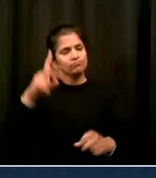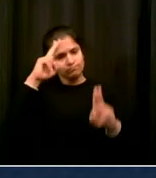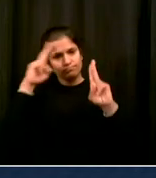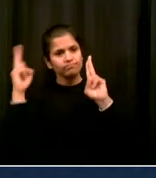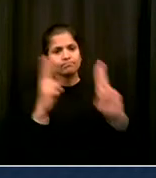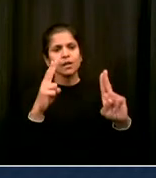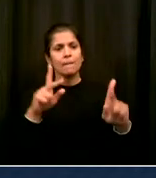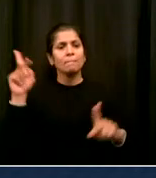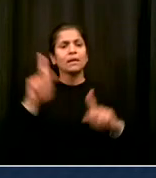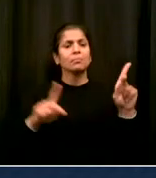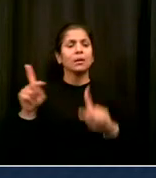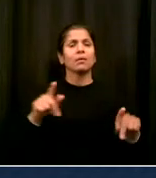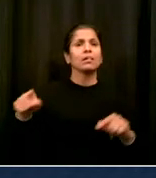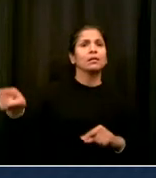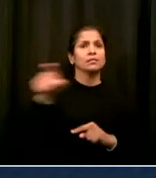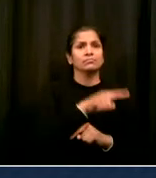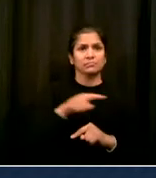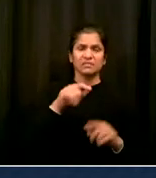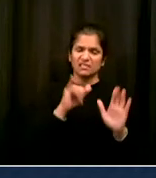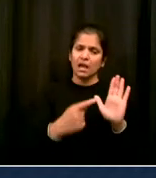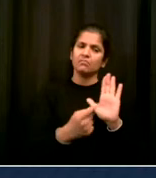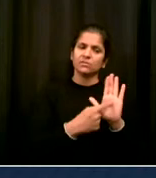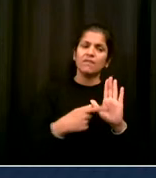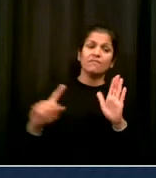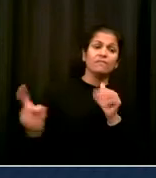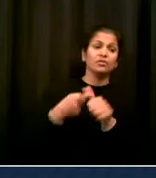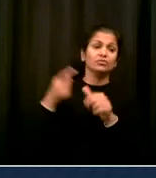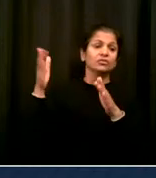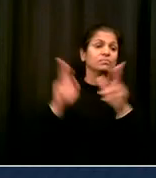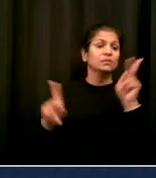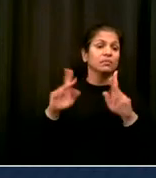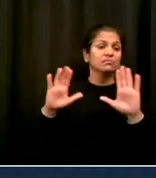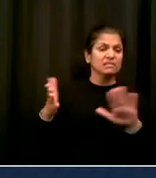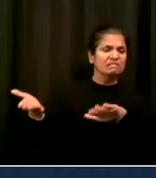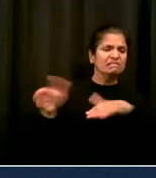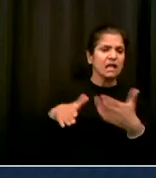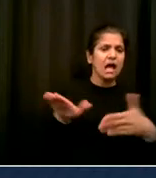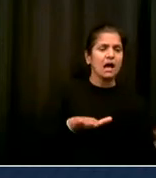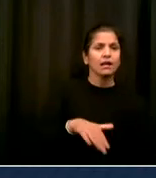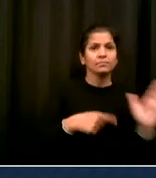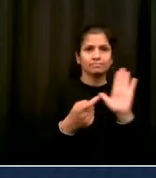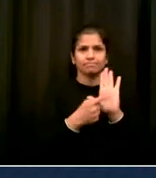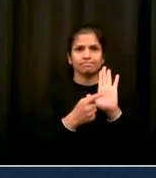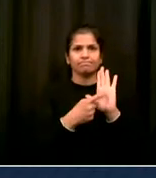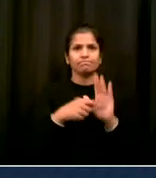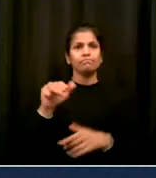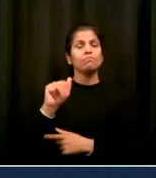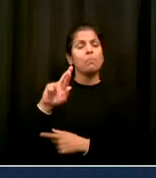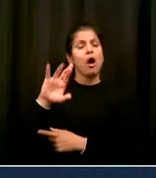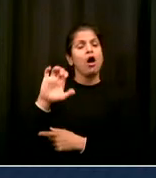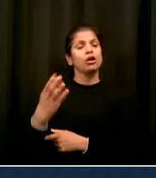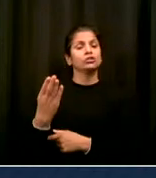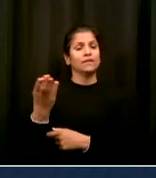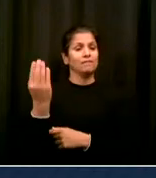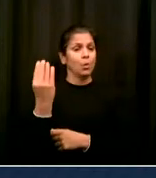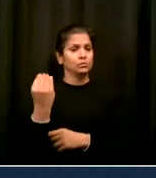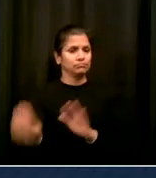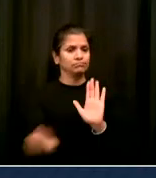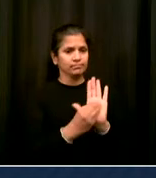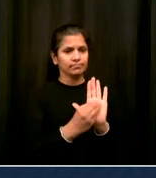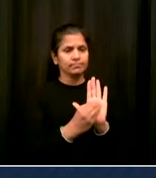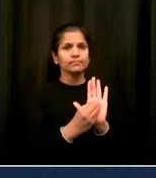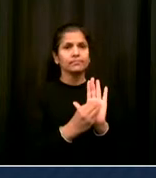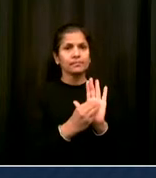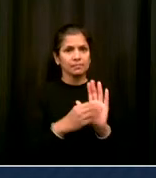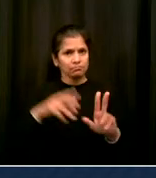for their families, by, two, honoring those who did so much to try to save them, and, three, by working to make this city